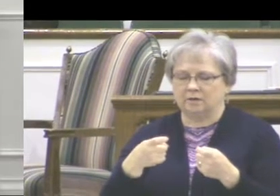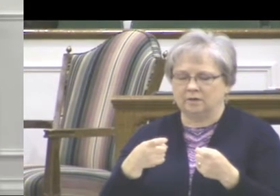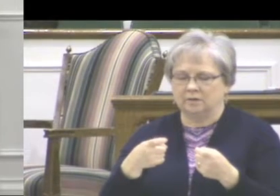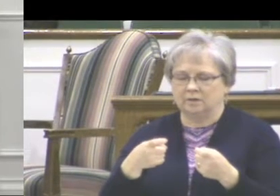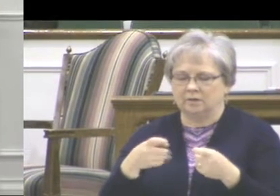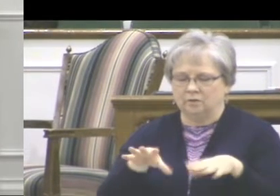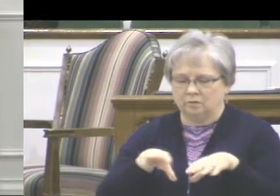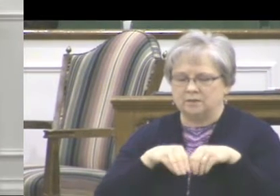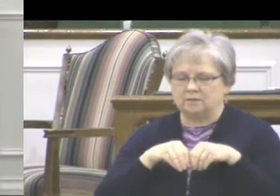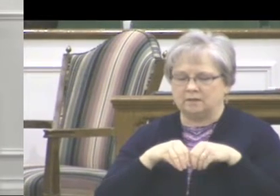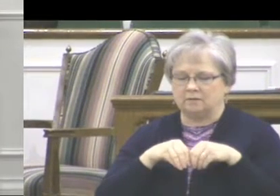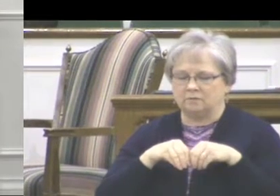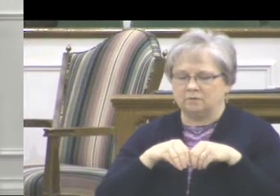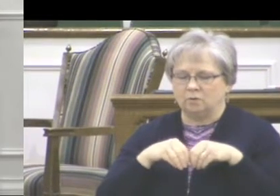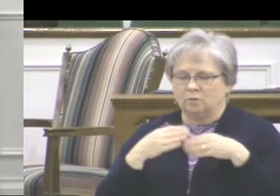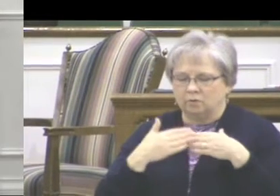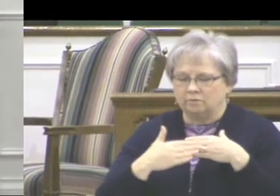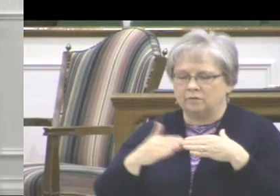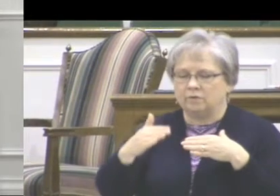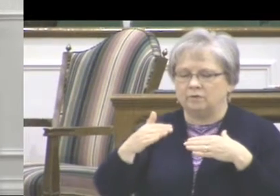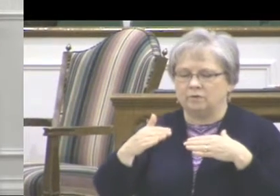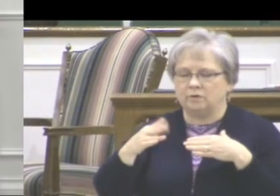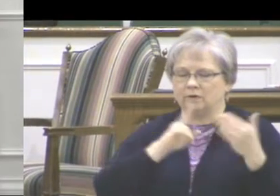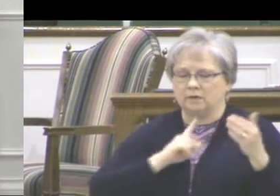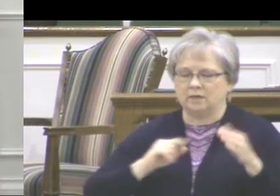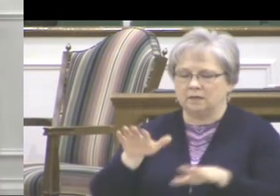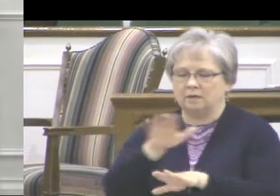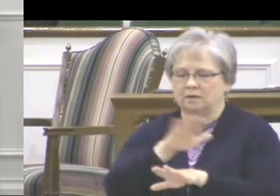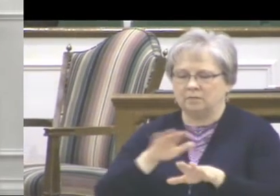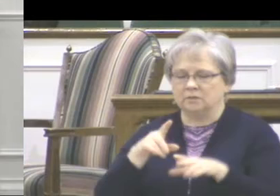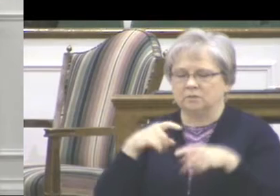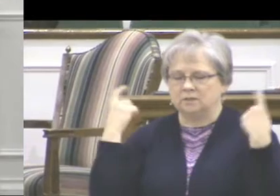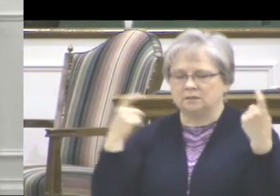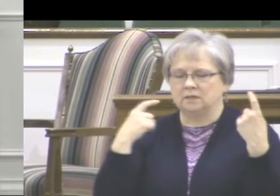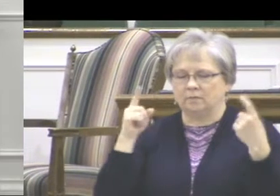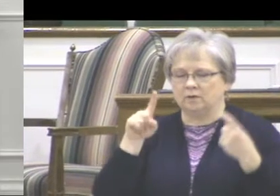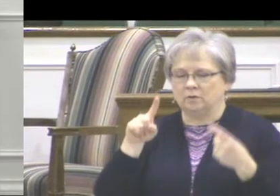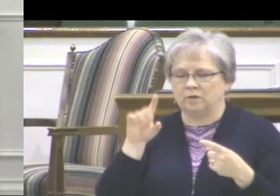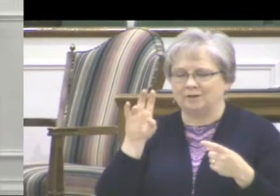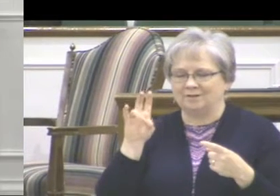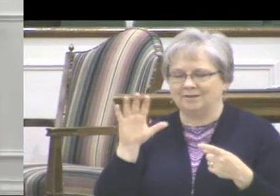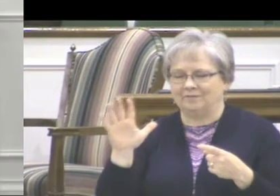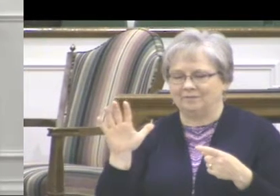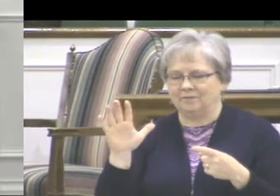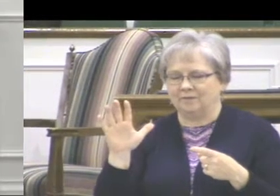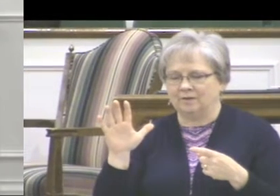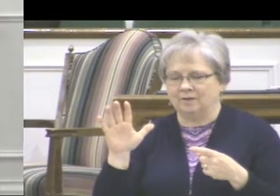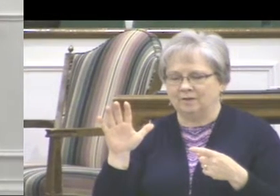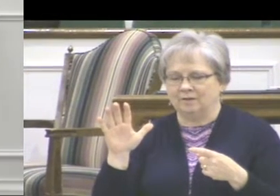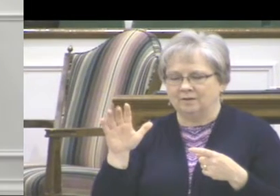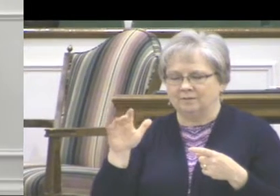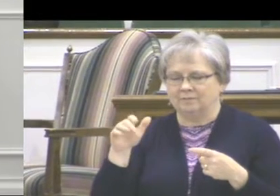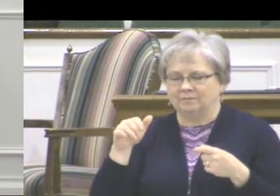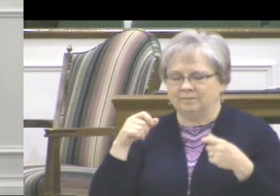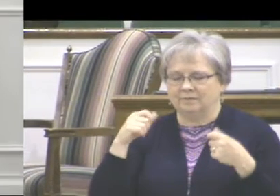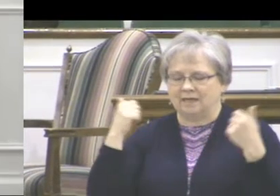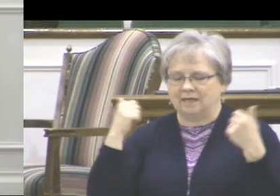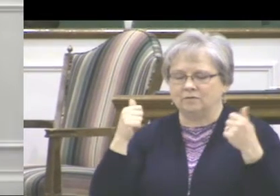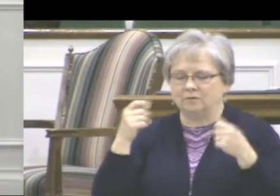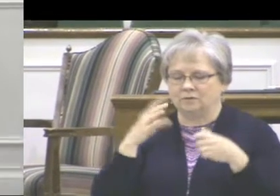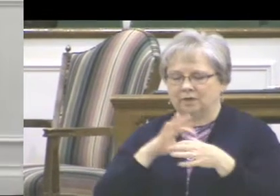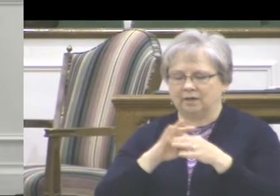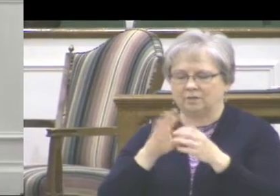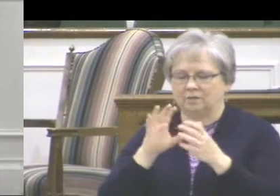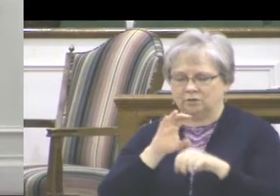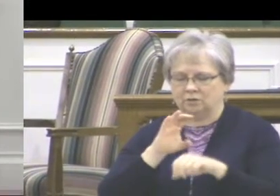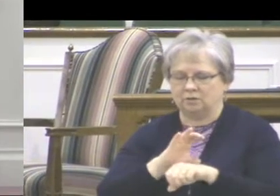to further your kingdom as we're ready to celebrate the 175th anniversary of the church. We pray that you'll continue to bless each